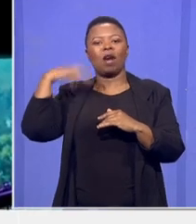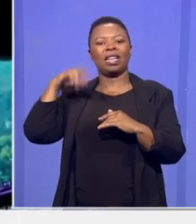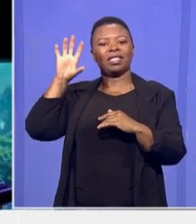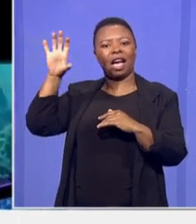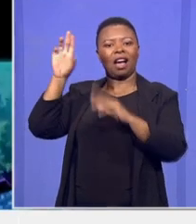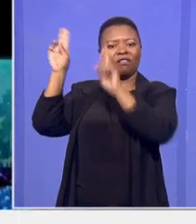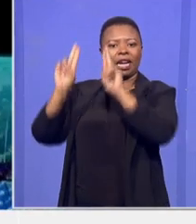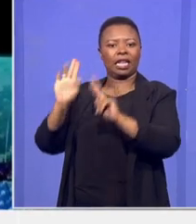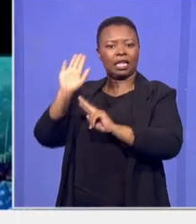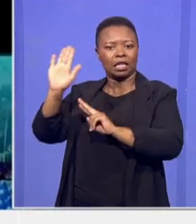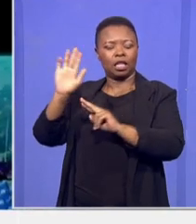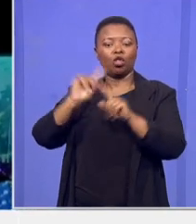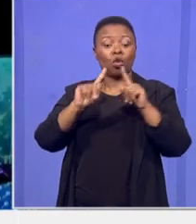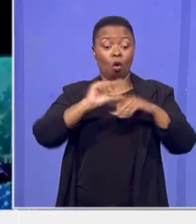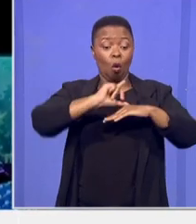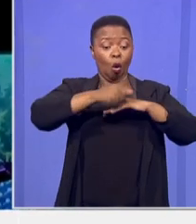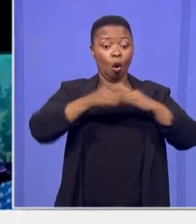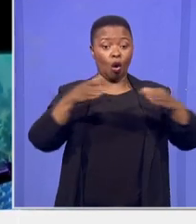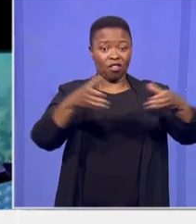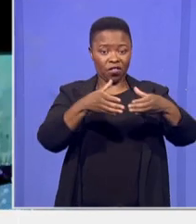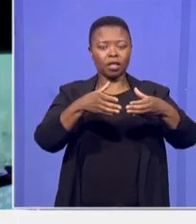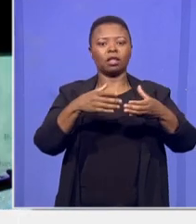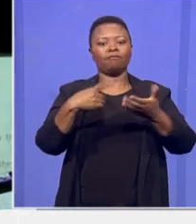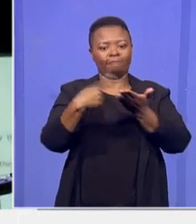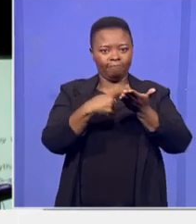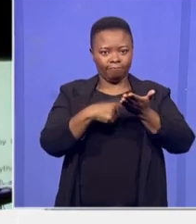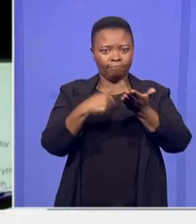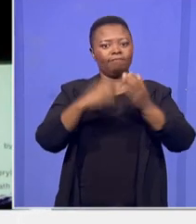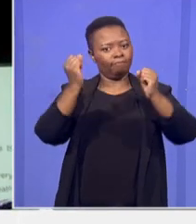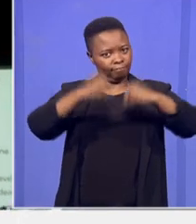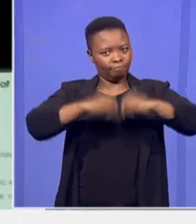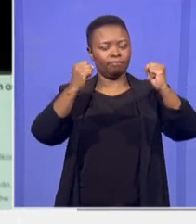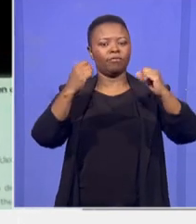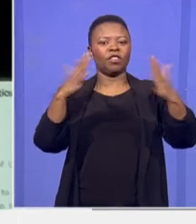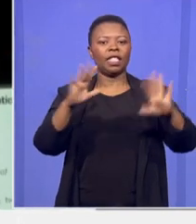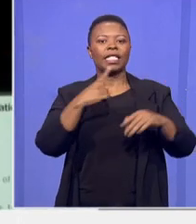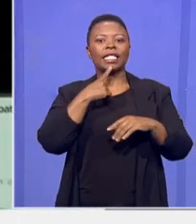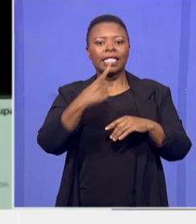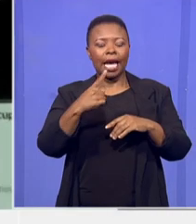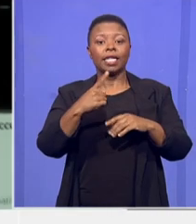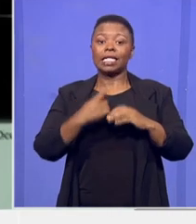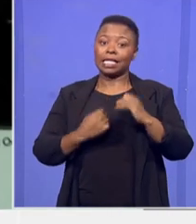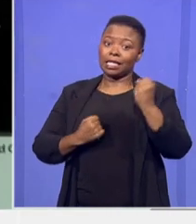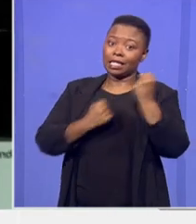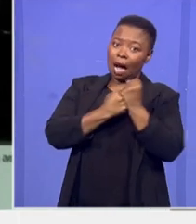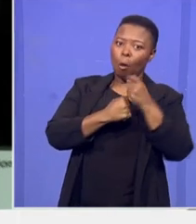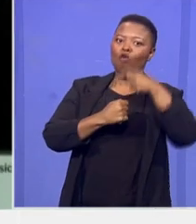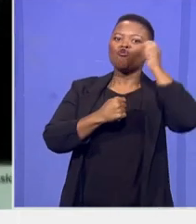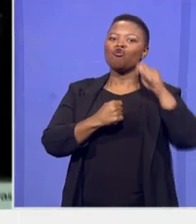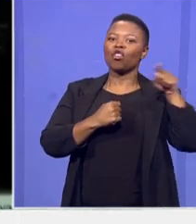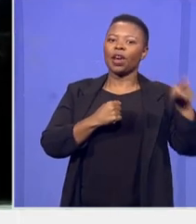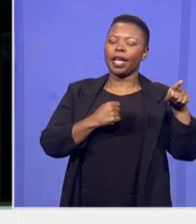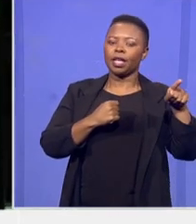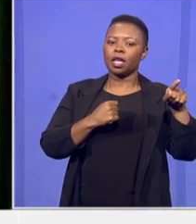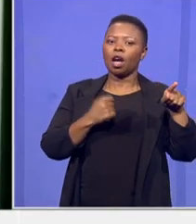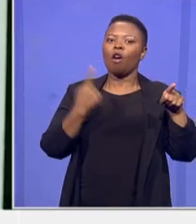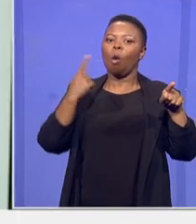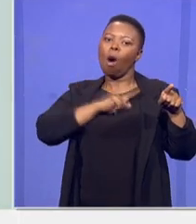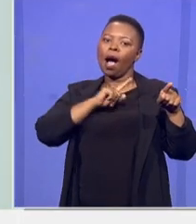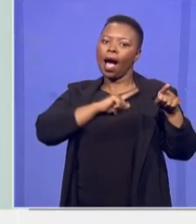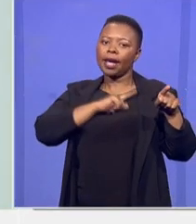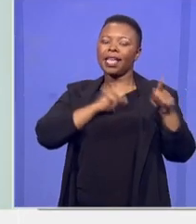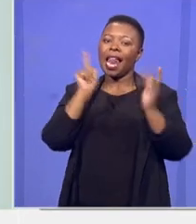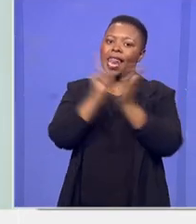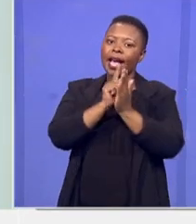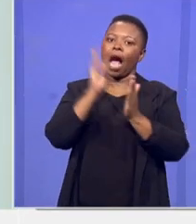Congress has now basically resolved and that it supports and defends Ukraine against the illegal